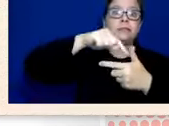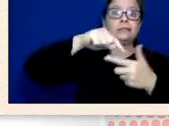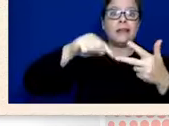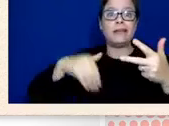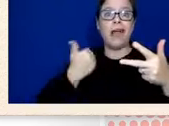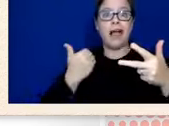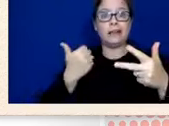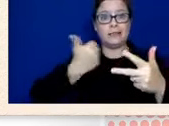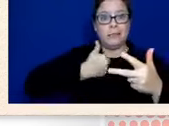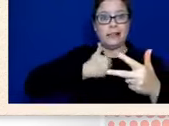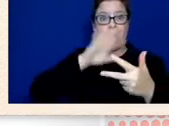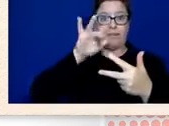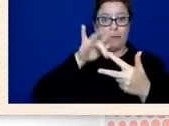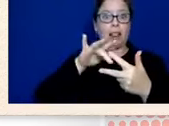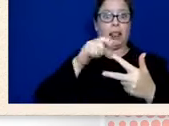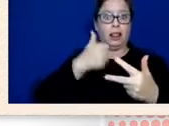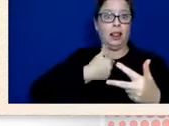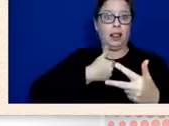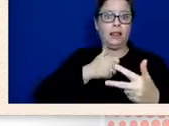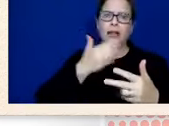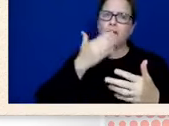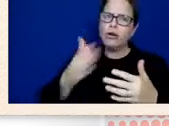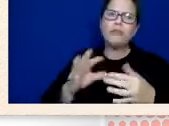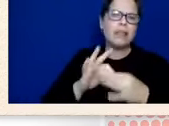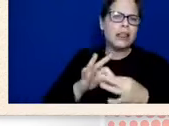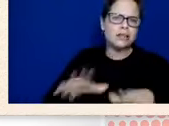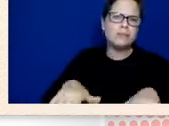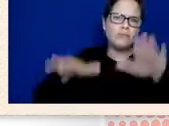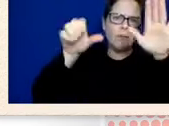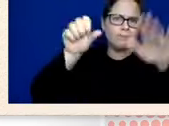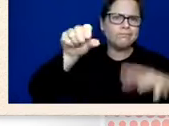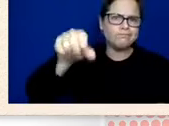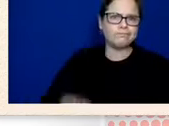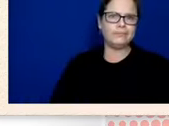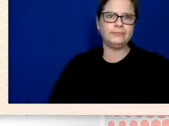But we had a good relationship.